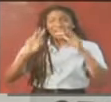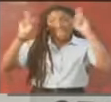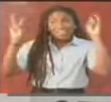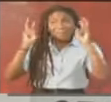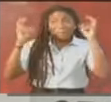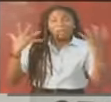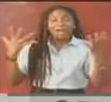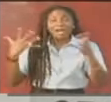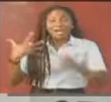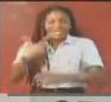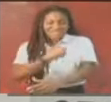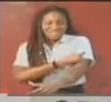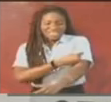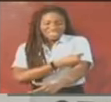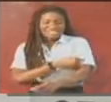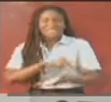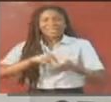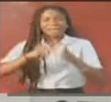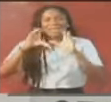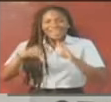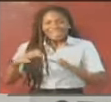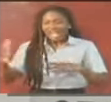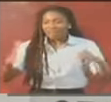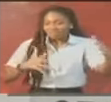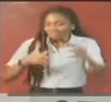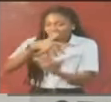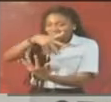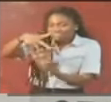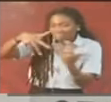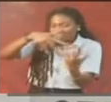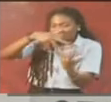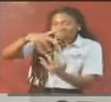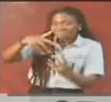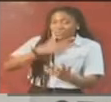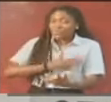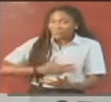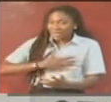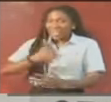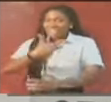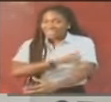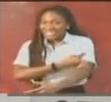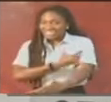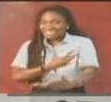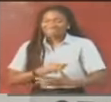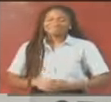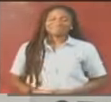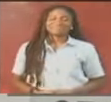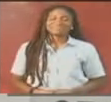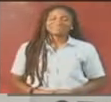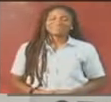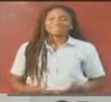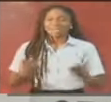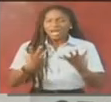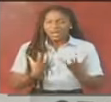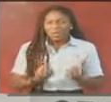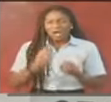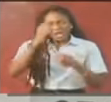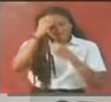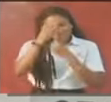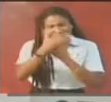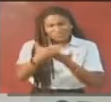Get Vaxxed. Just to give you an update or a little background on Vaccination Week of the